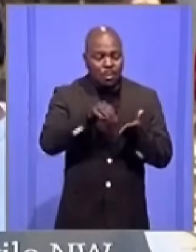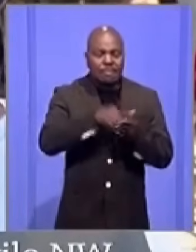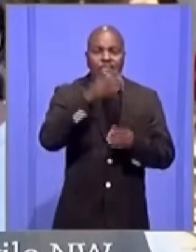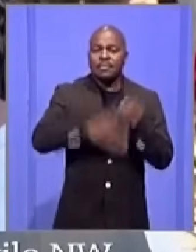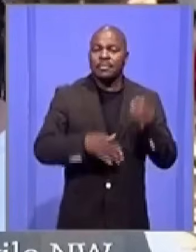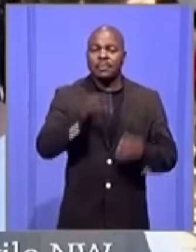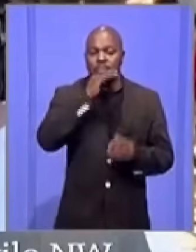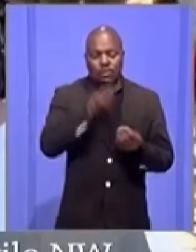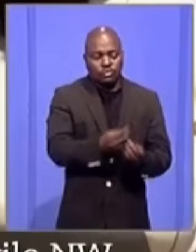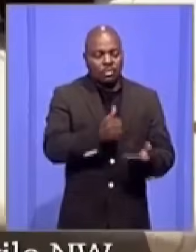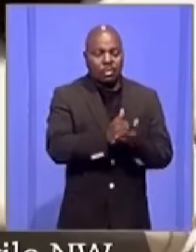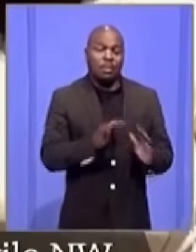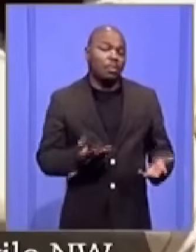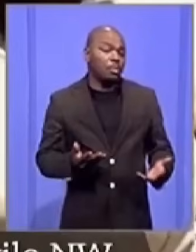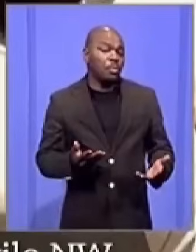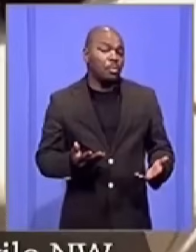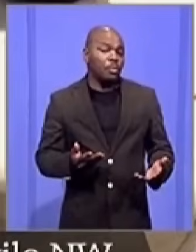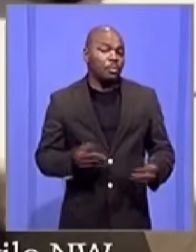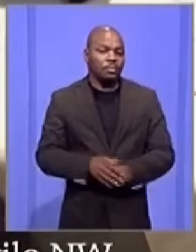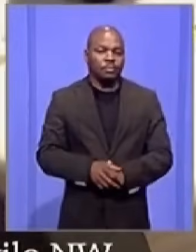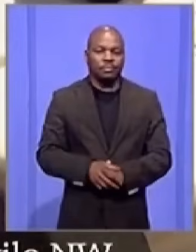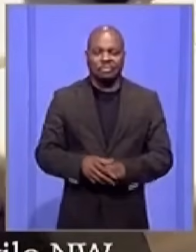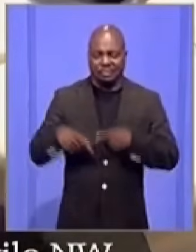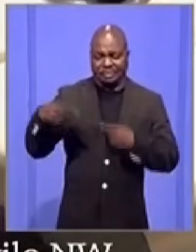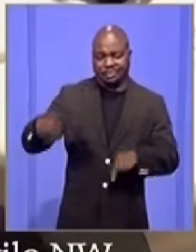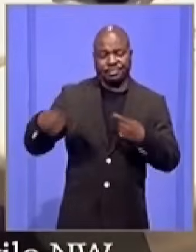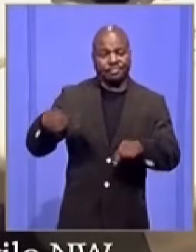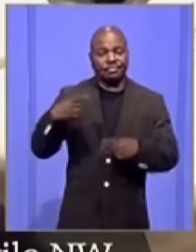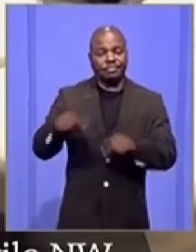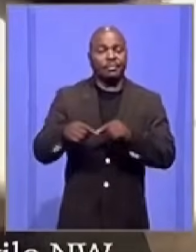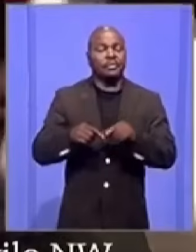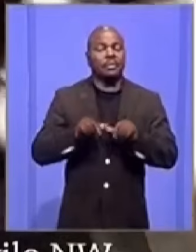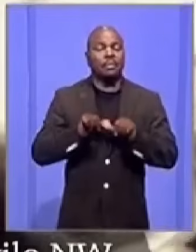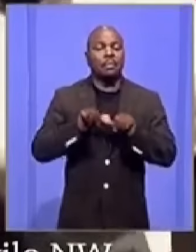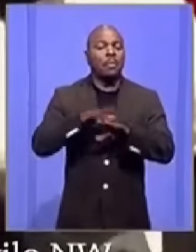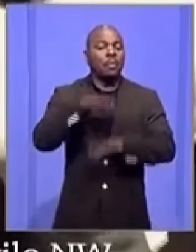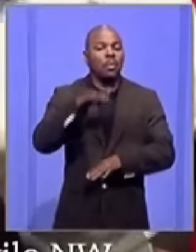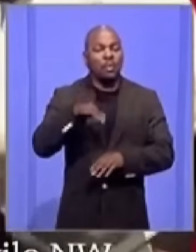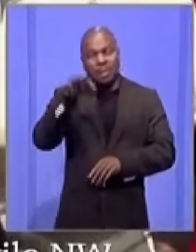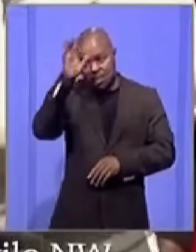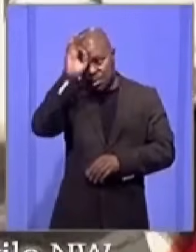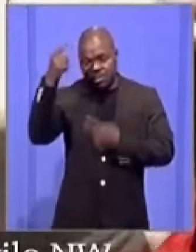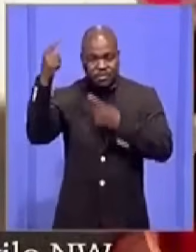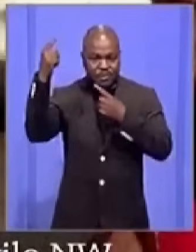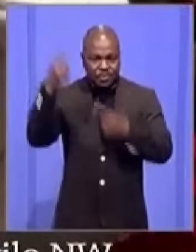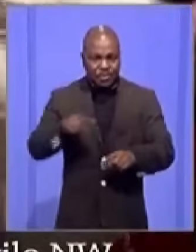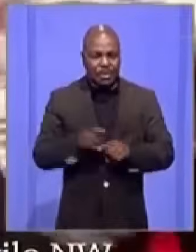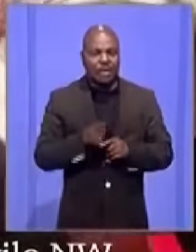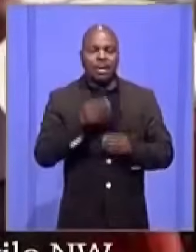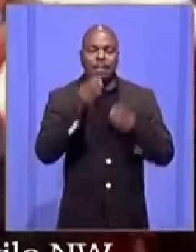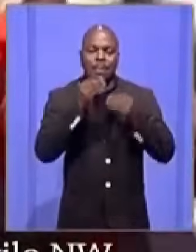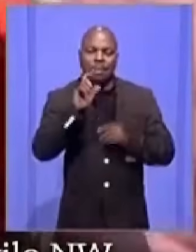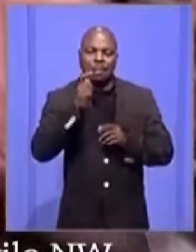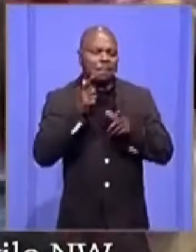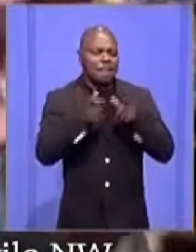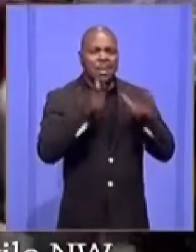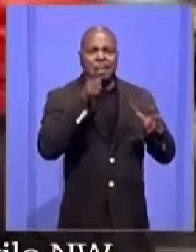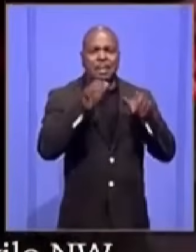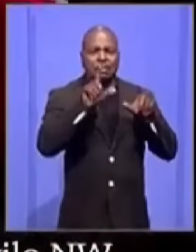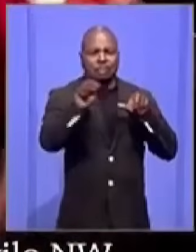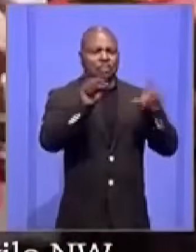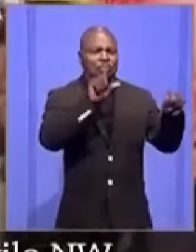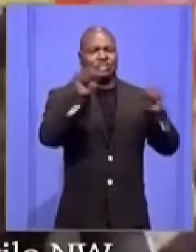tlhola ke thusa bana ka eng dikgotlang di ne di a oketsega ka nako ya ditshupetso mapodisi a ne a dirisa marumo a raba mme seno se